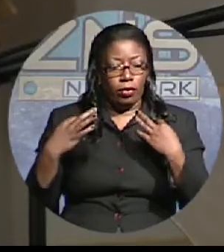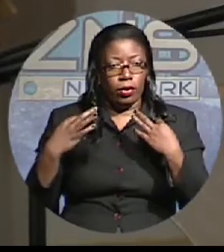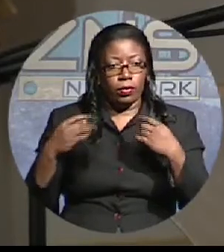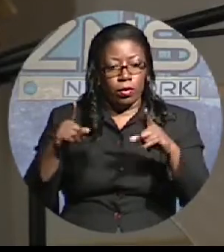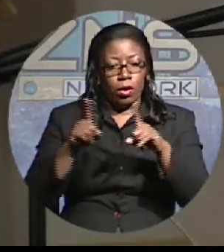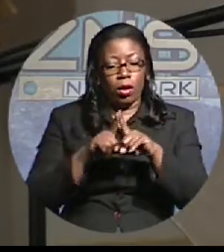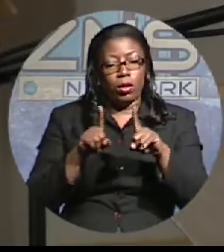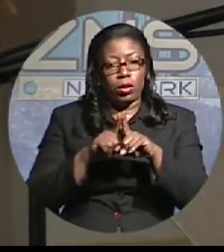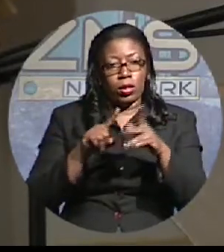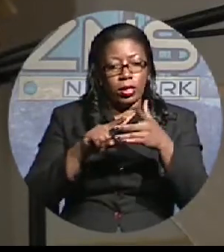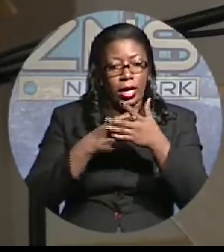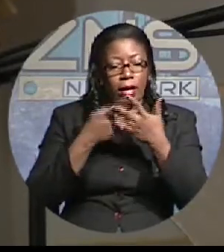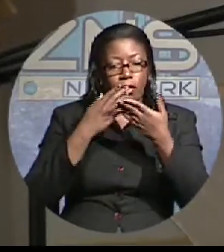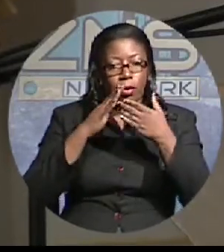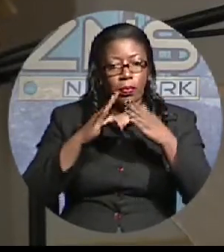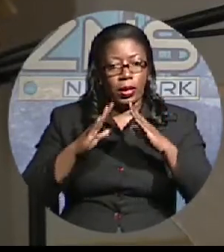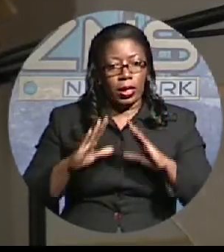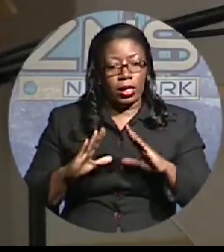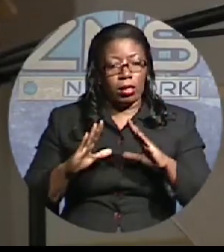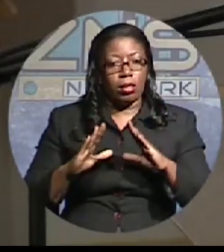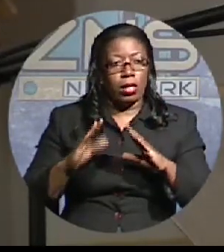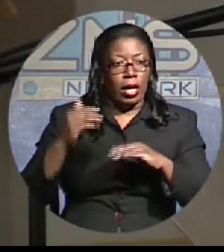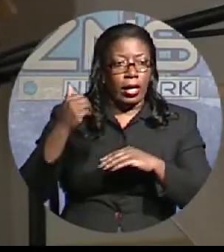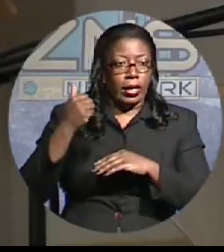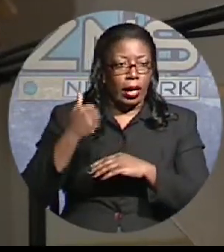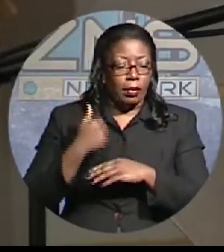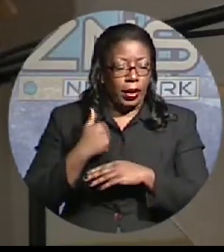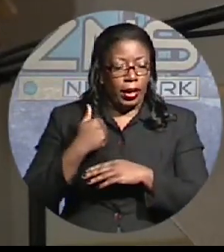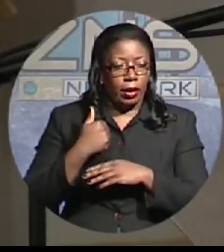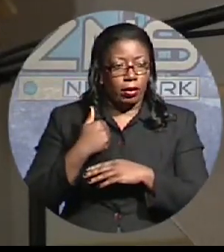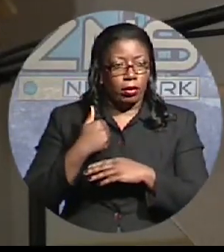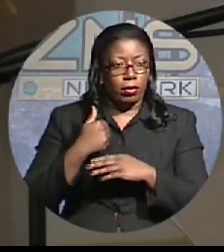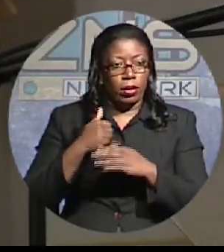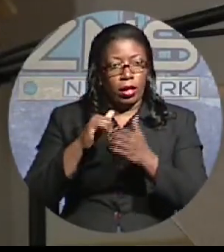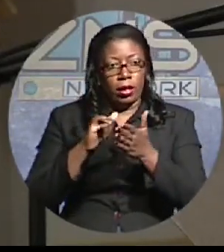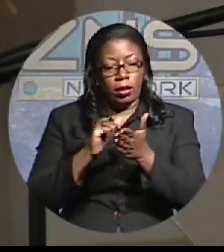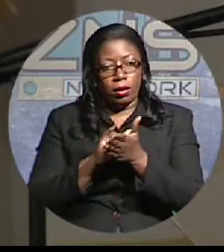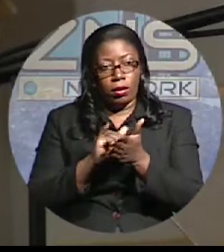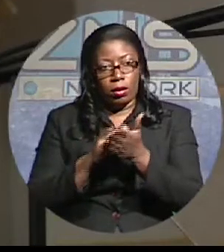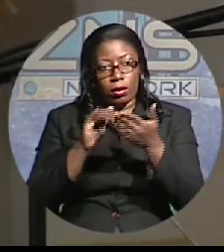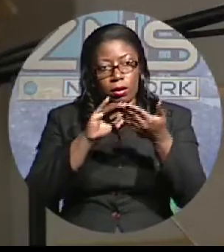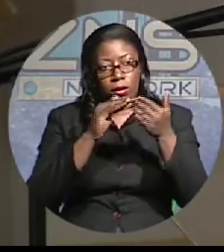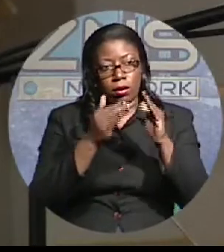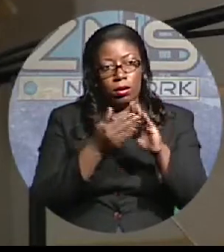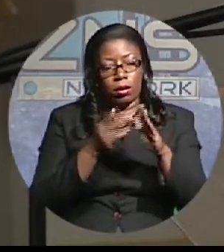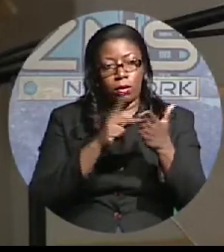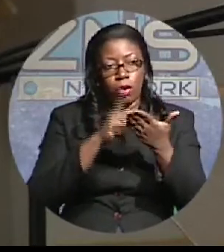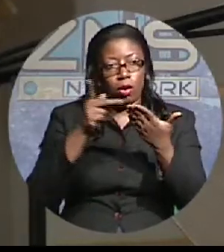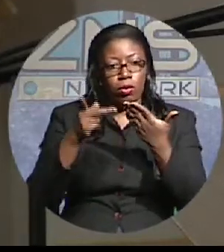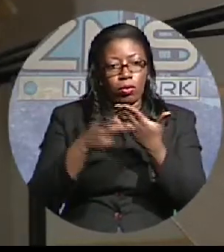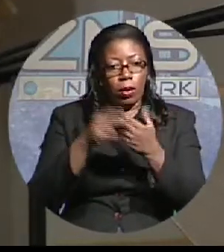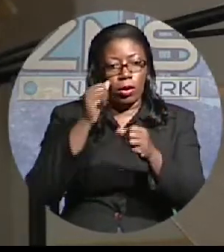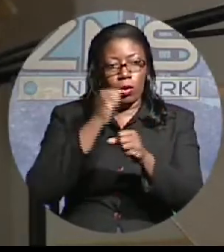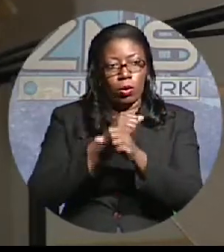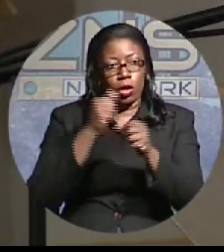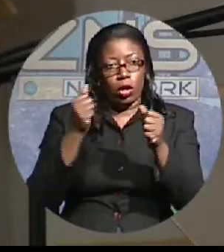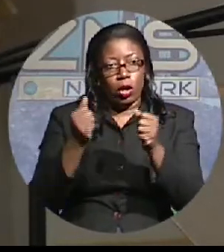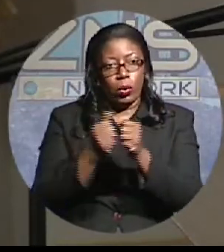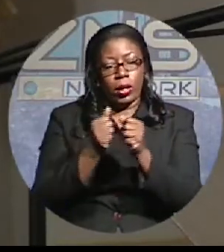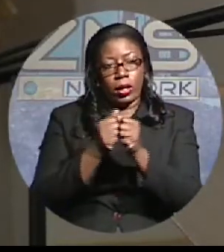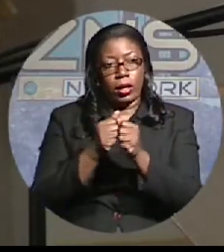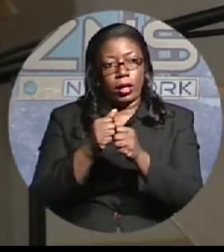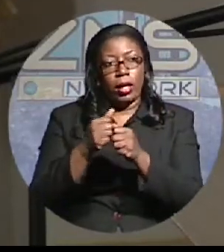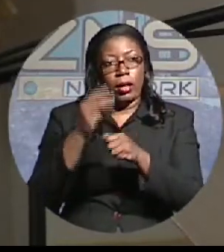our United for Peace campaign that encompasses a community painting program in which we will partner with the Ministry of